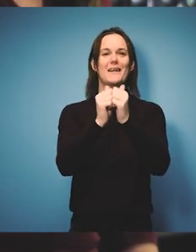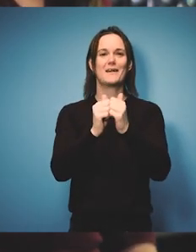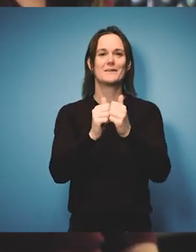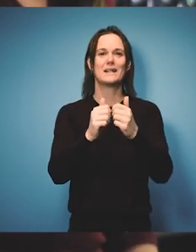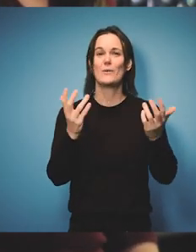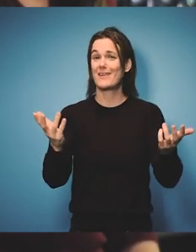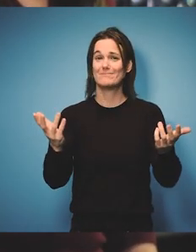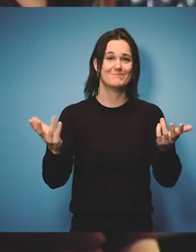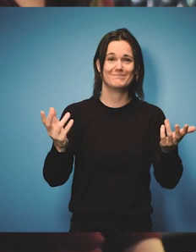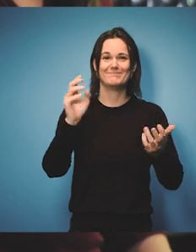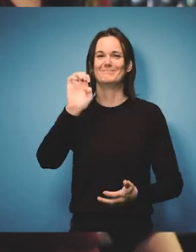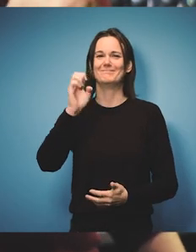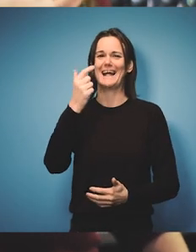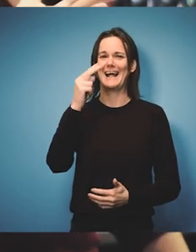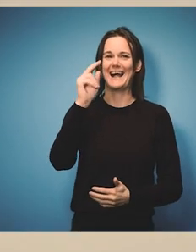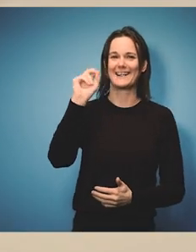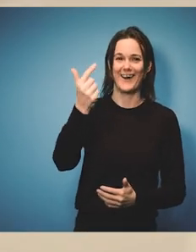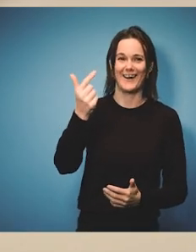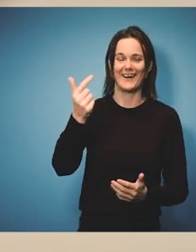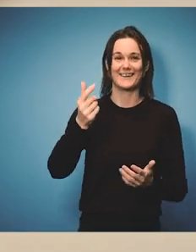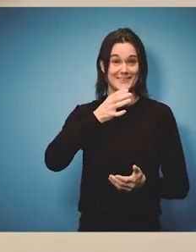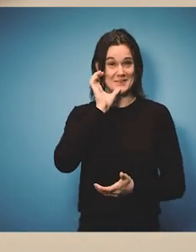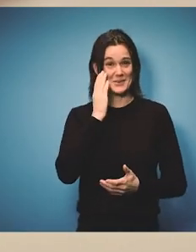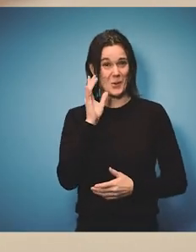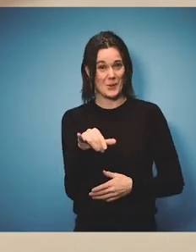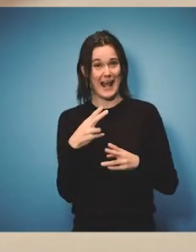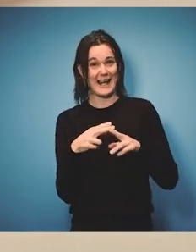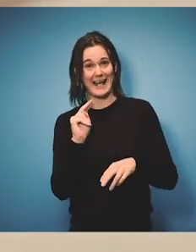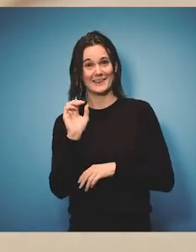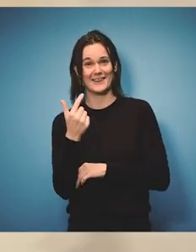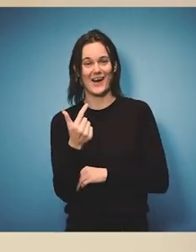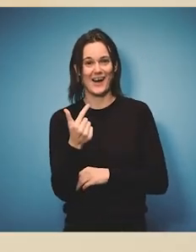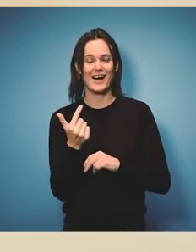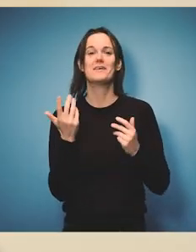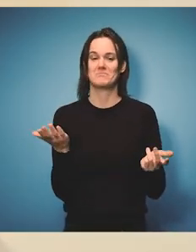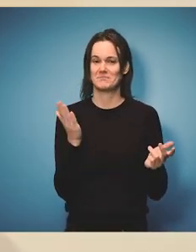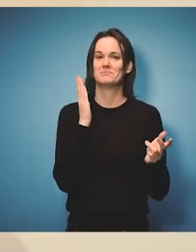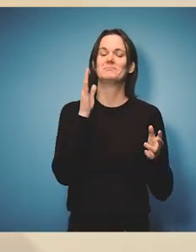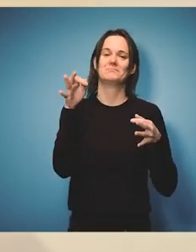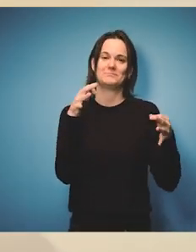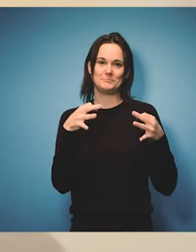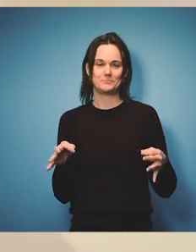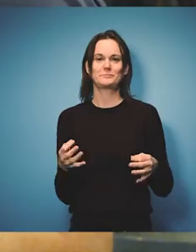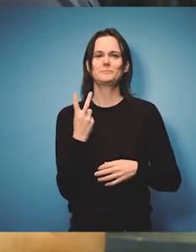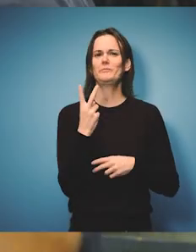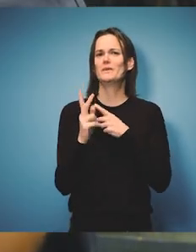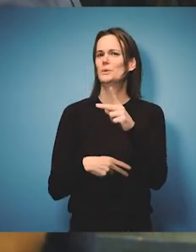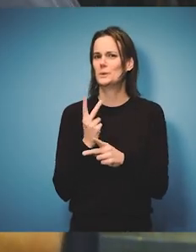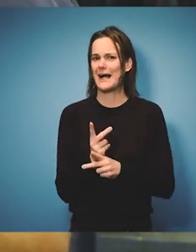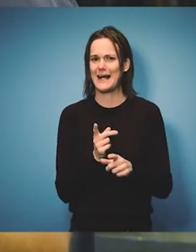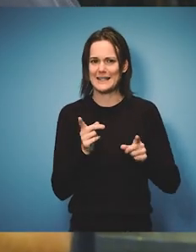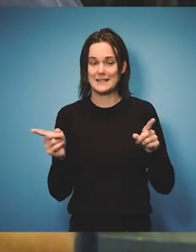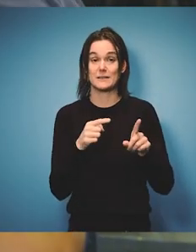is, well, you know what? Eggnog. Something that is very festive, something that everybody is kind of familiar with. Today we're gonna do the steps of making